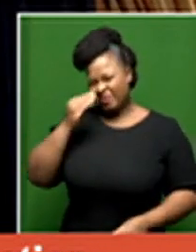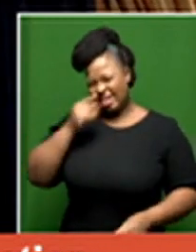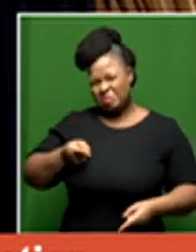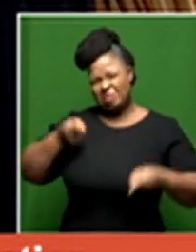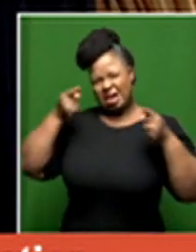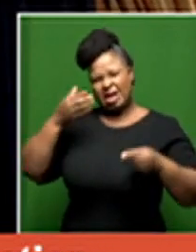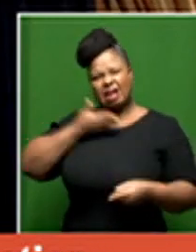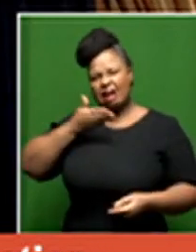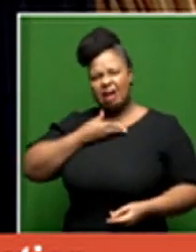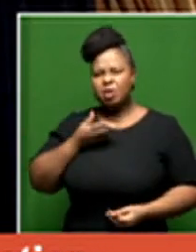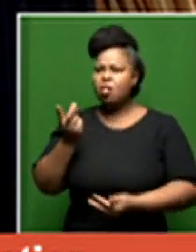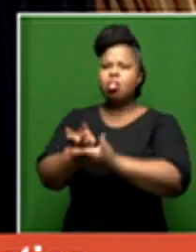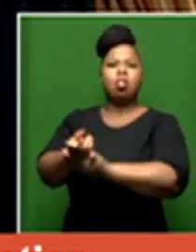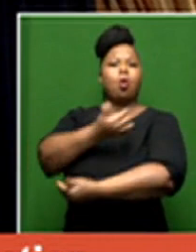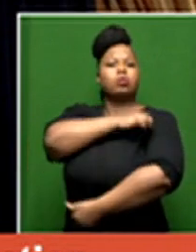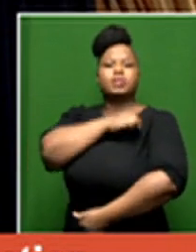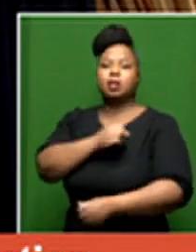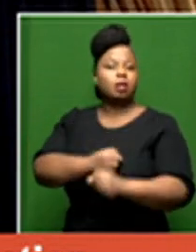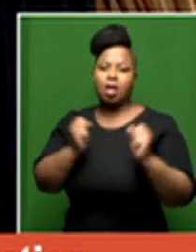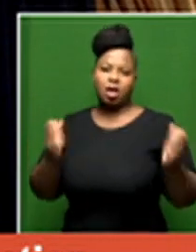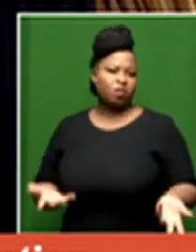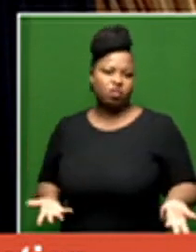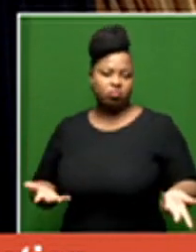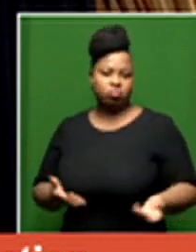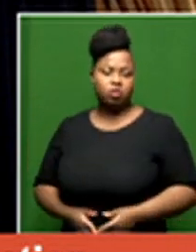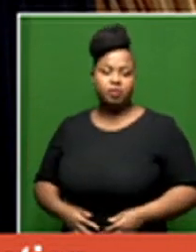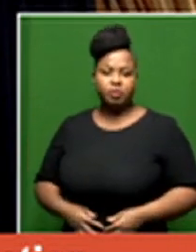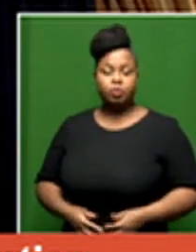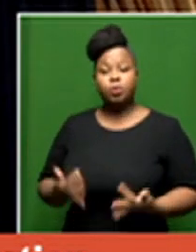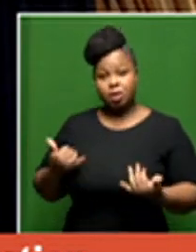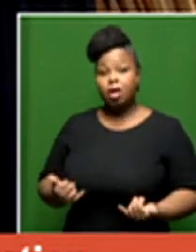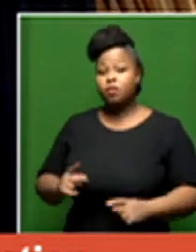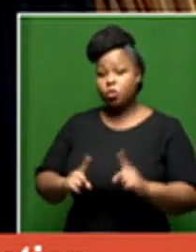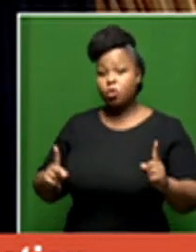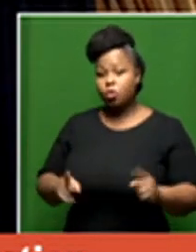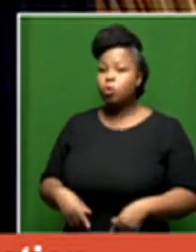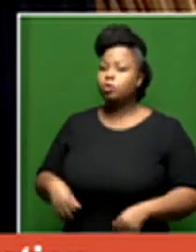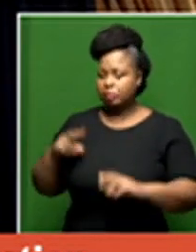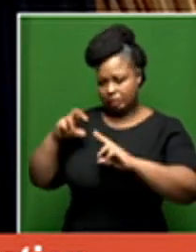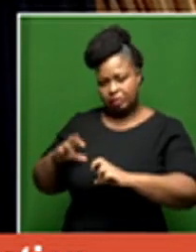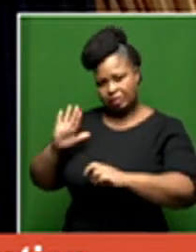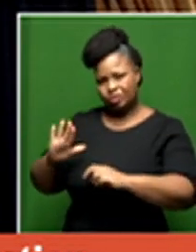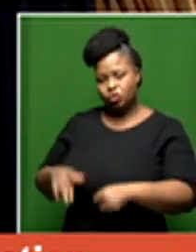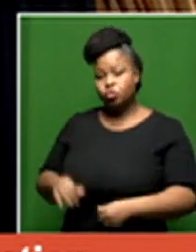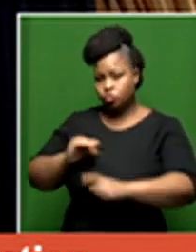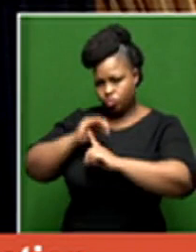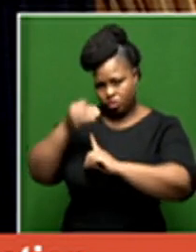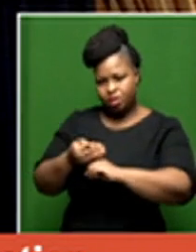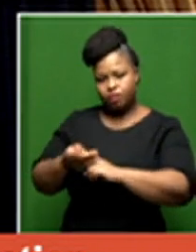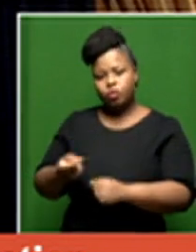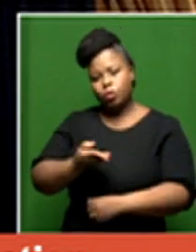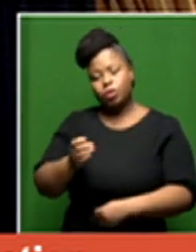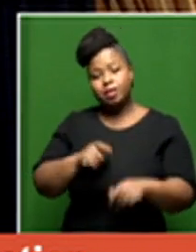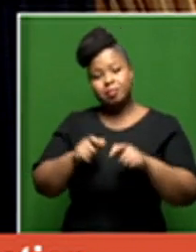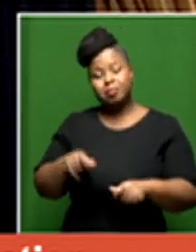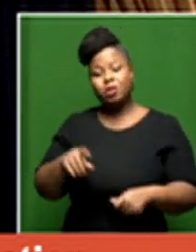ill. They never land up in hospital per se. So, but for academic purposes and for the purpose of protection of those